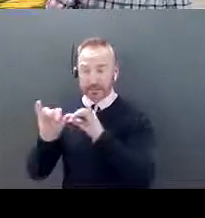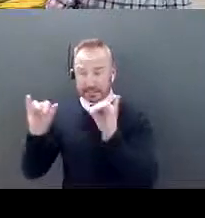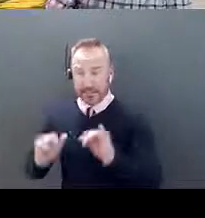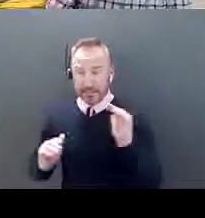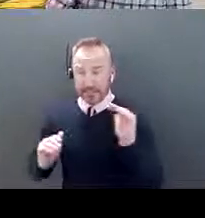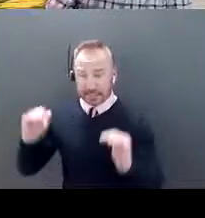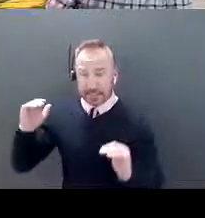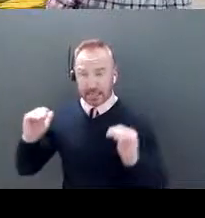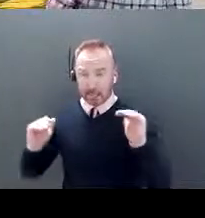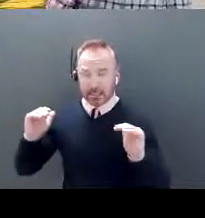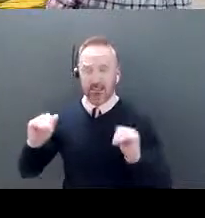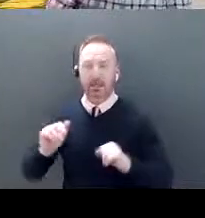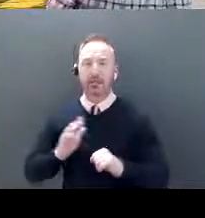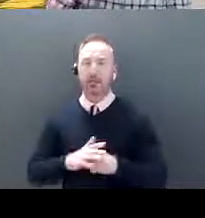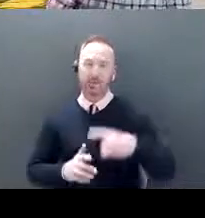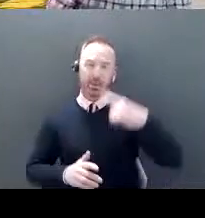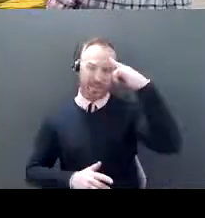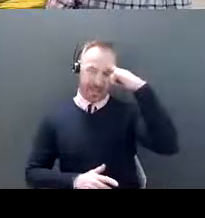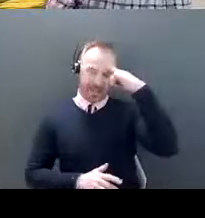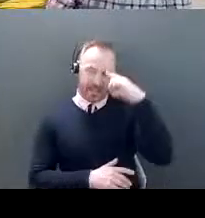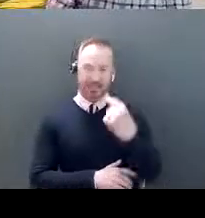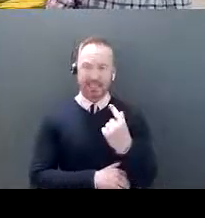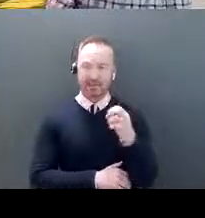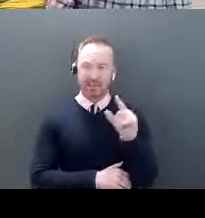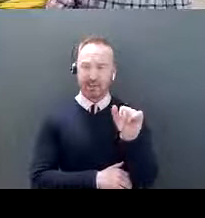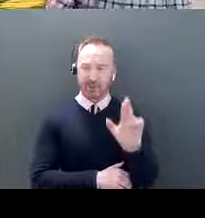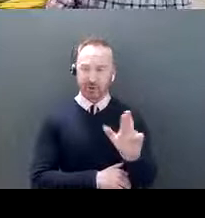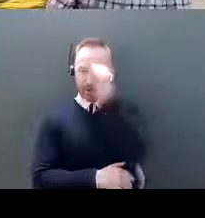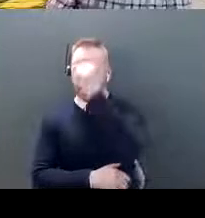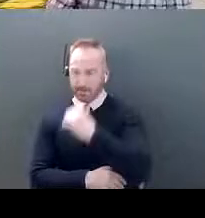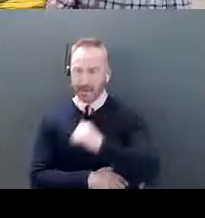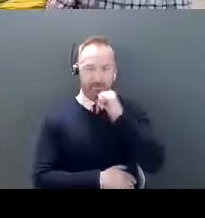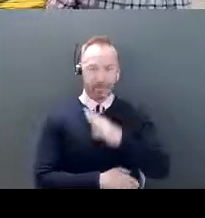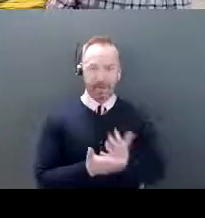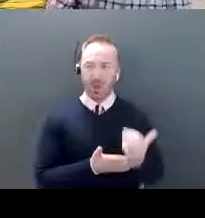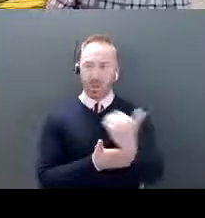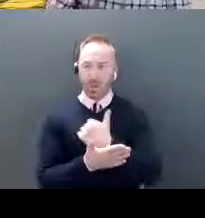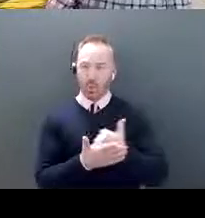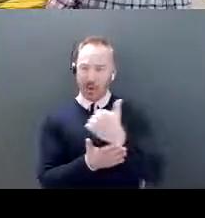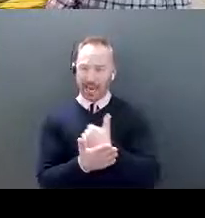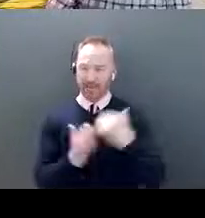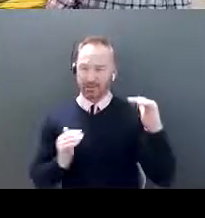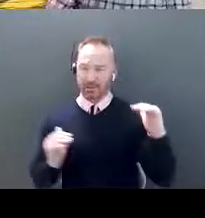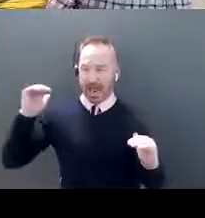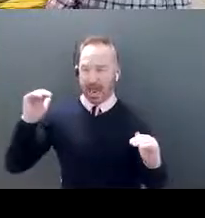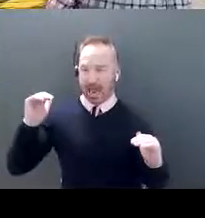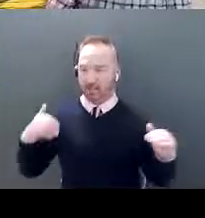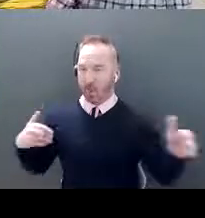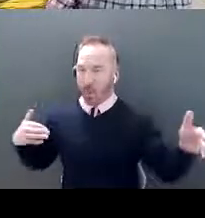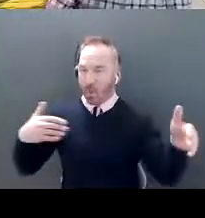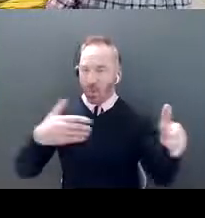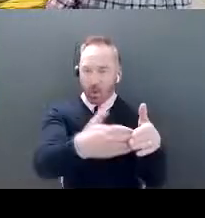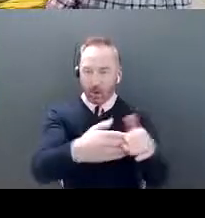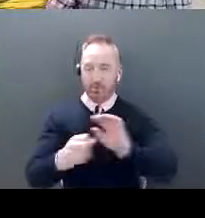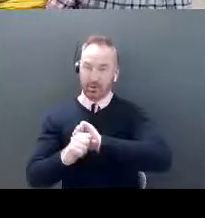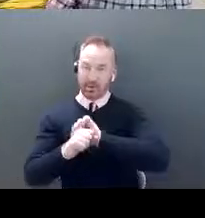about sort of the gender wage gap over a lifetime. You think about what we've learned from COVID about